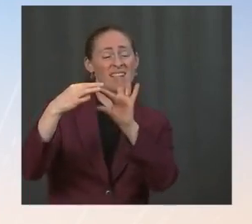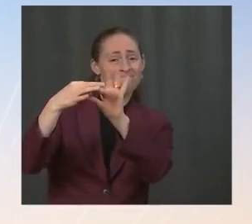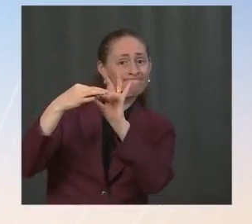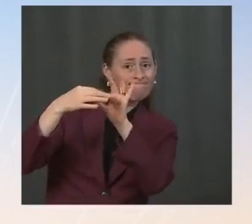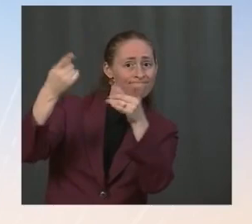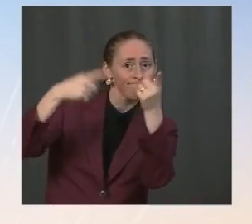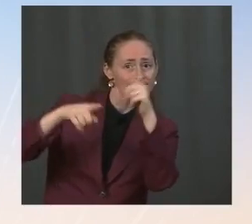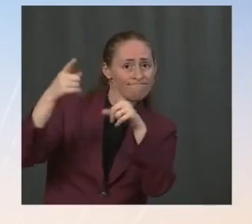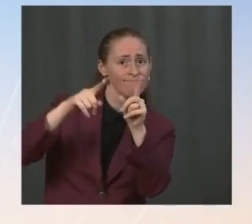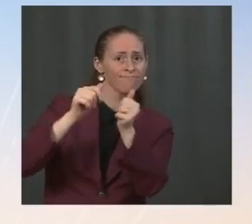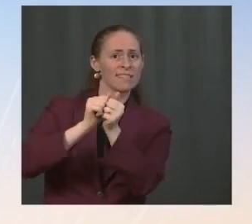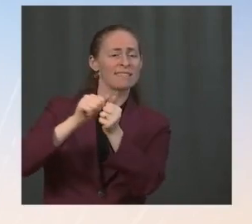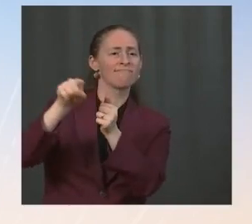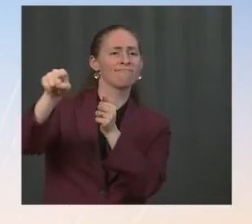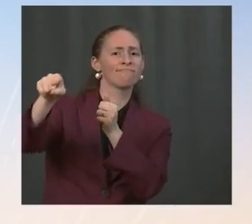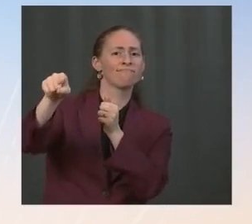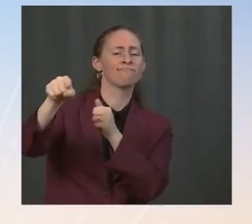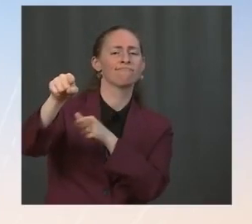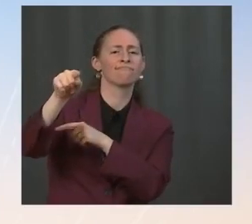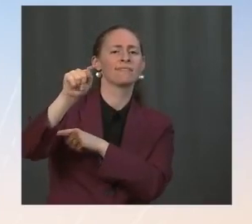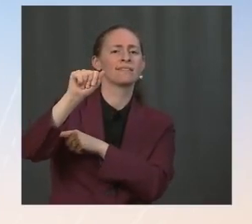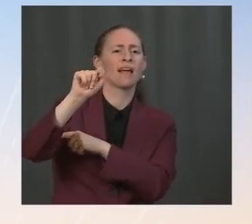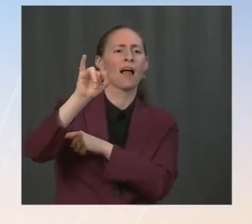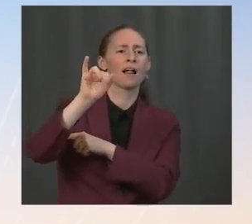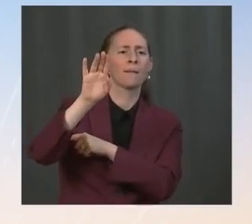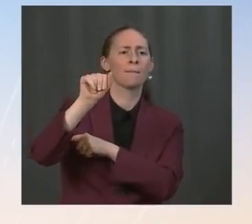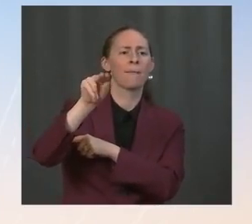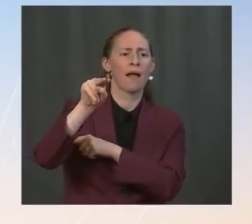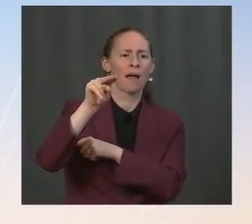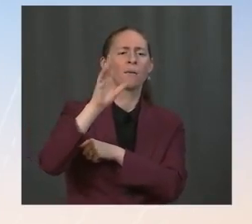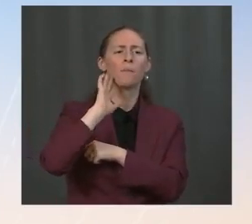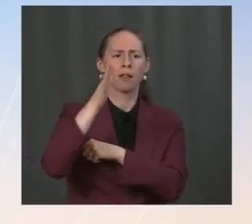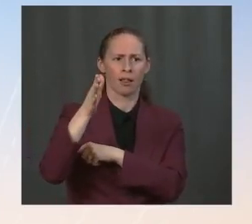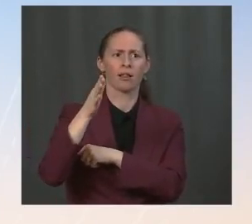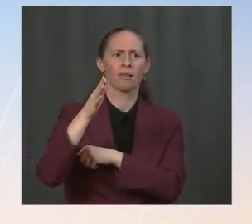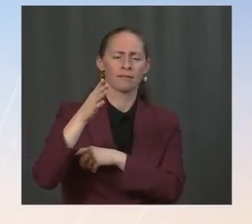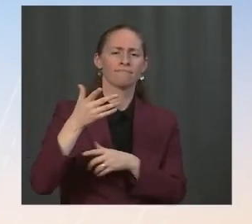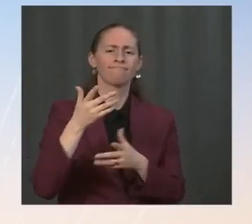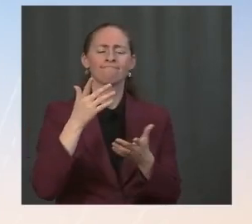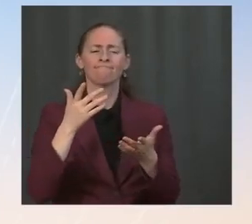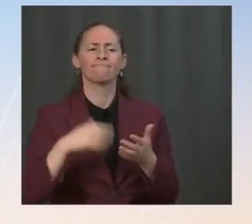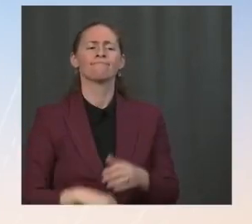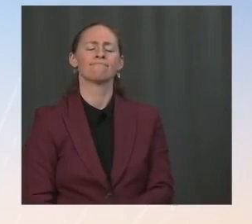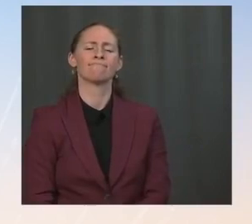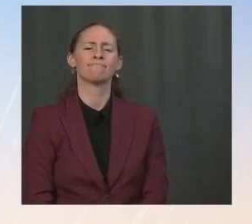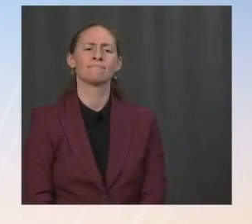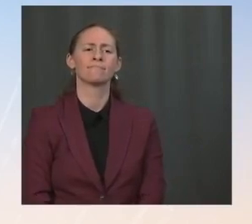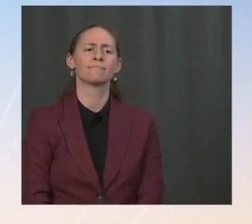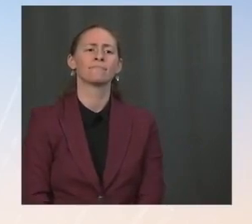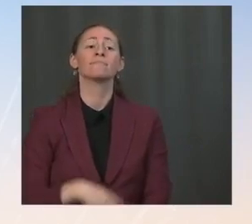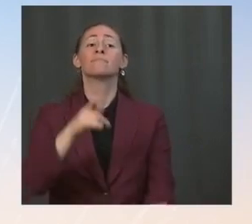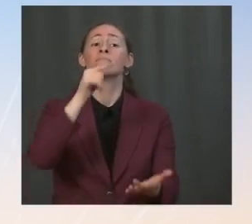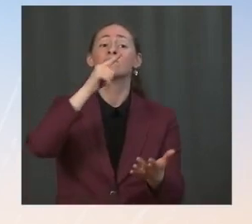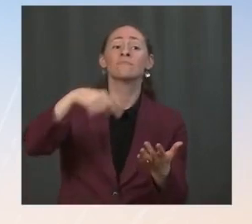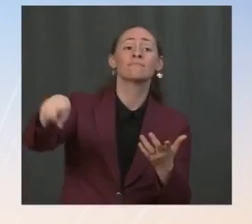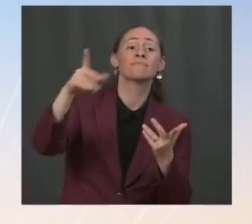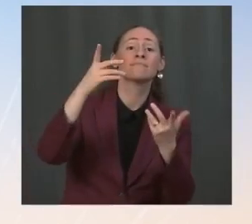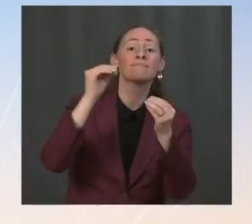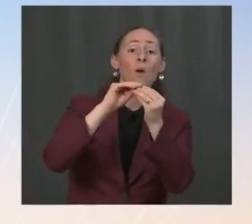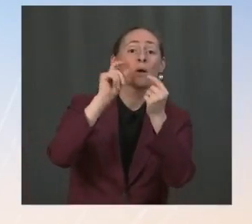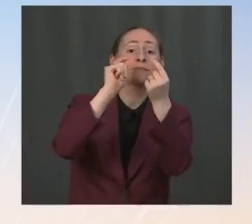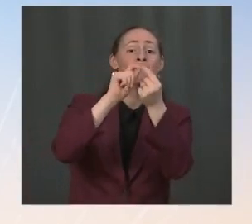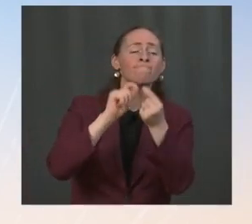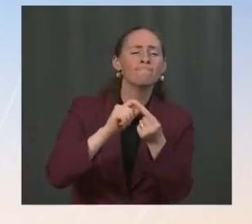Taliban in order to get people to the airport and out from the airport. Those operational details and discussions are ongoing, and as we have more